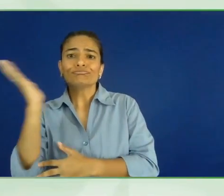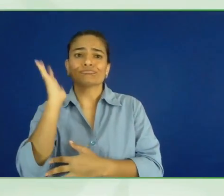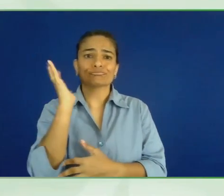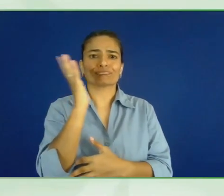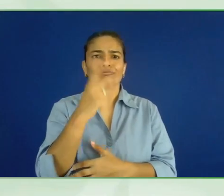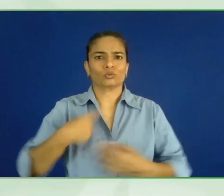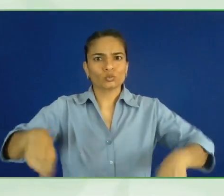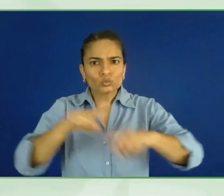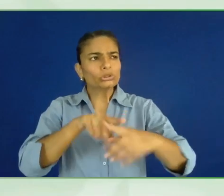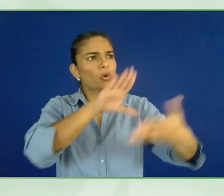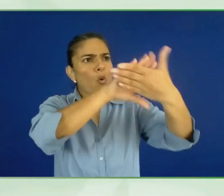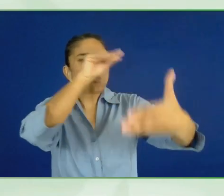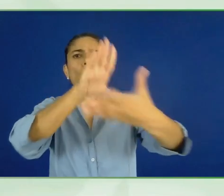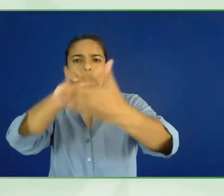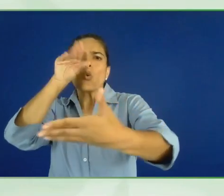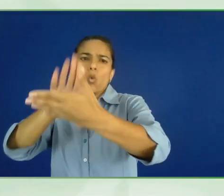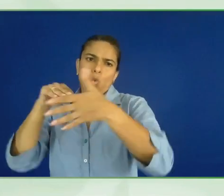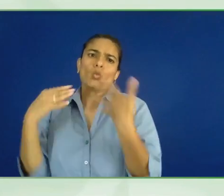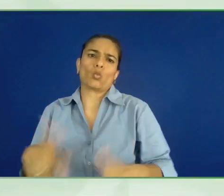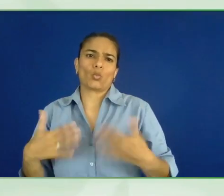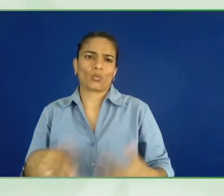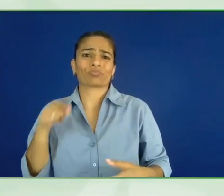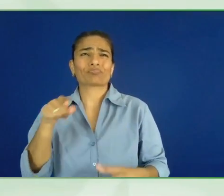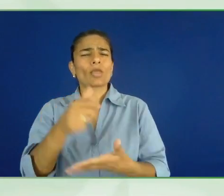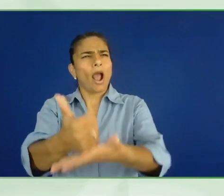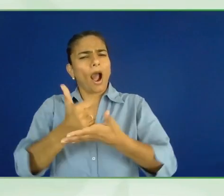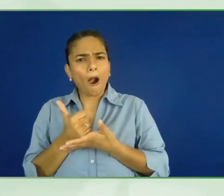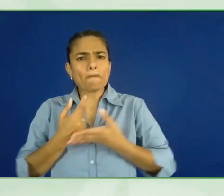This experience will help us to